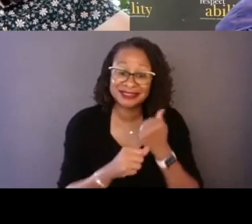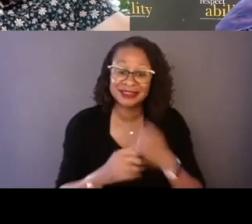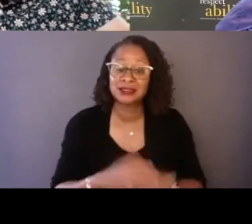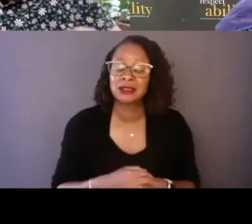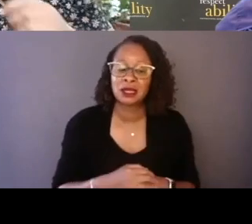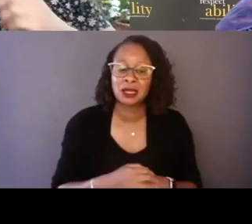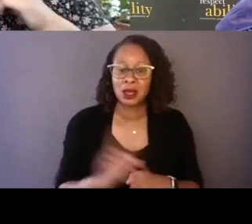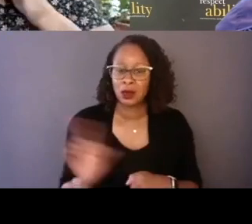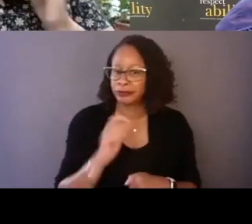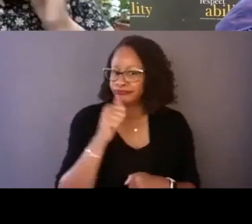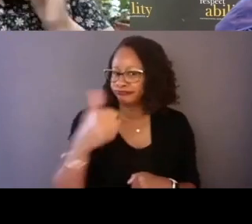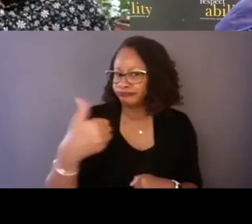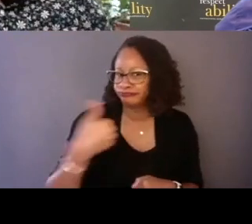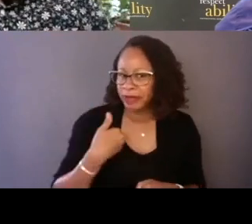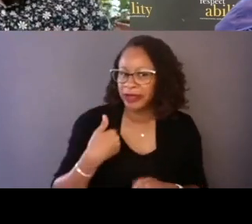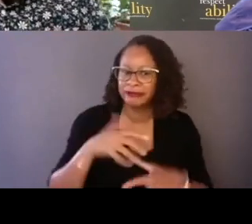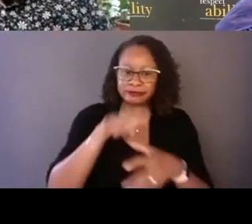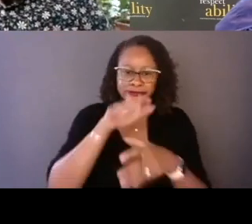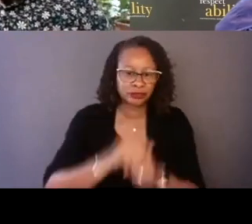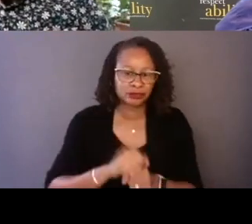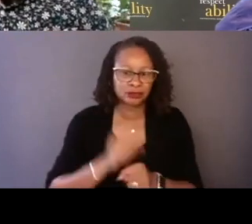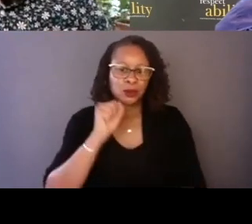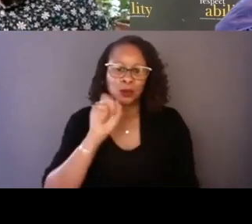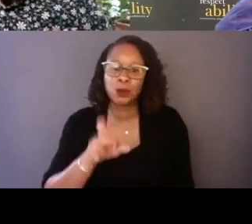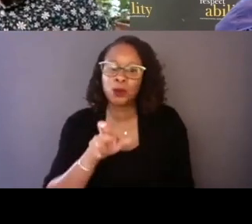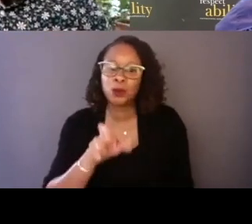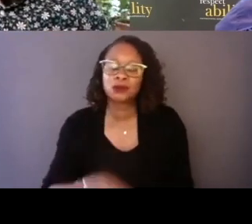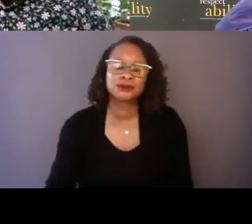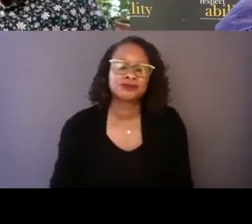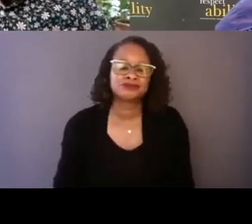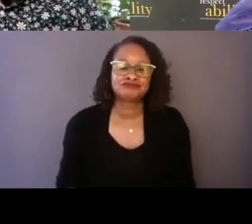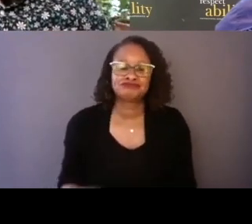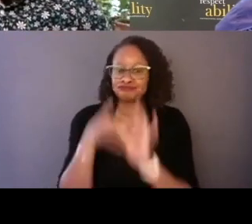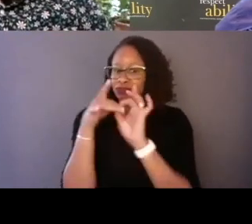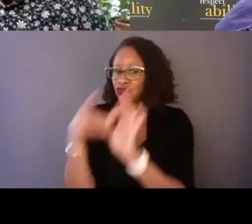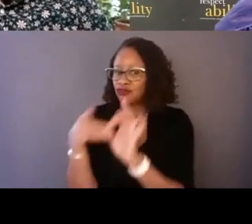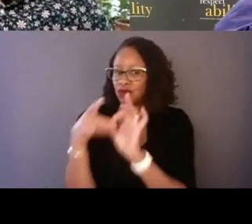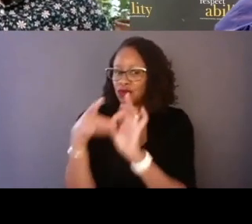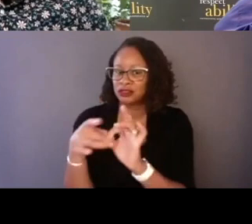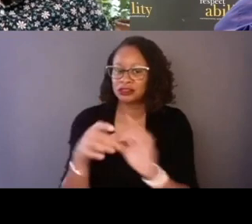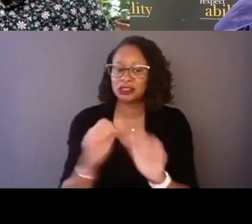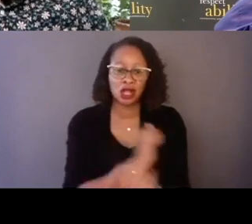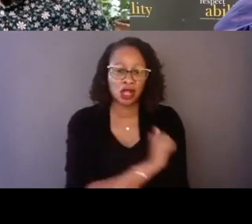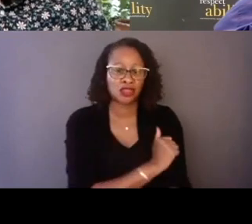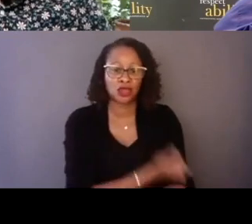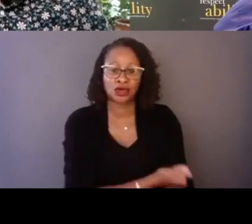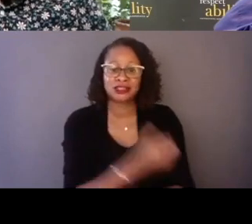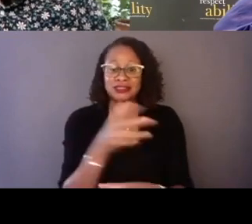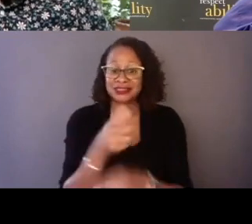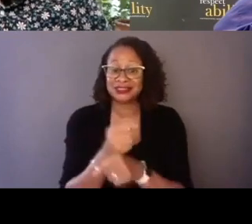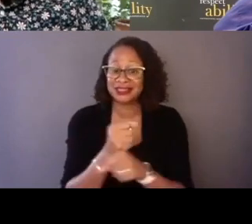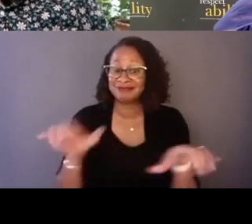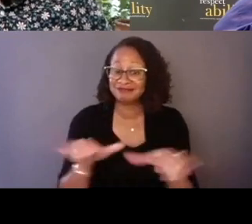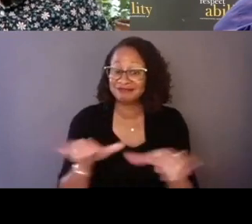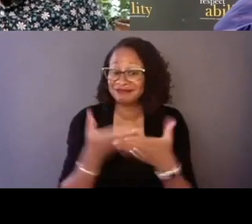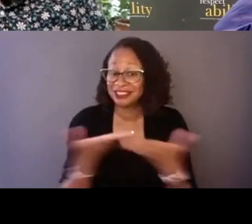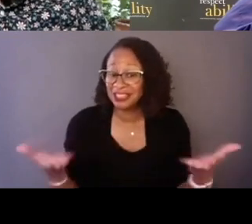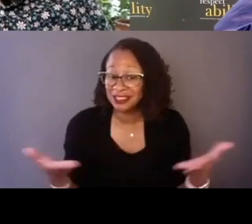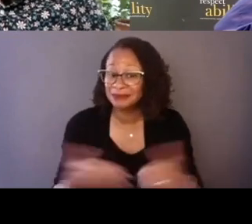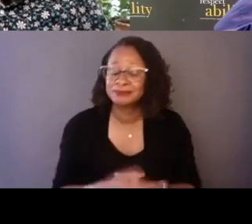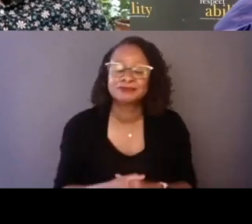do not have positional or related authority to get that done. So, for